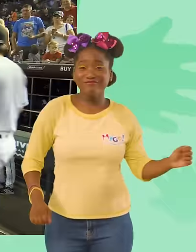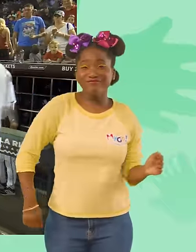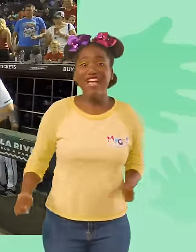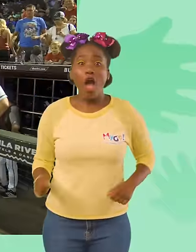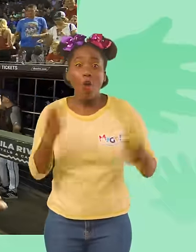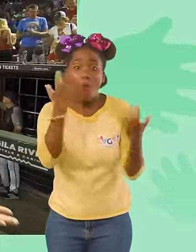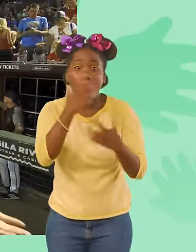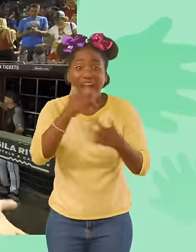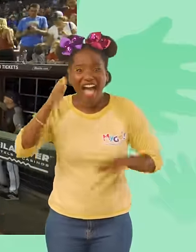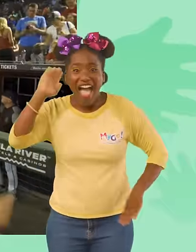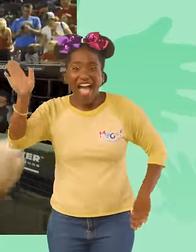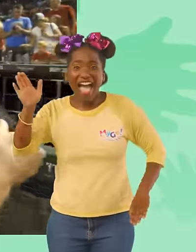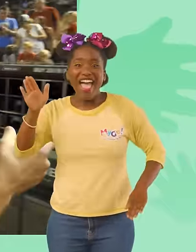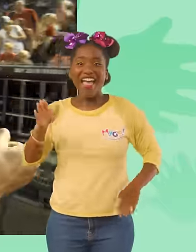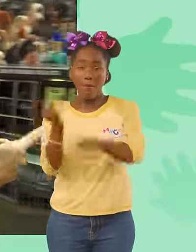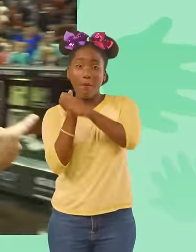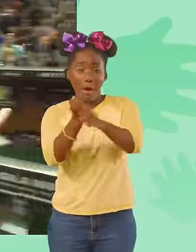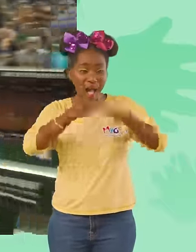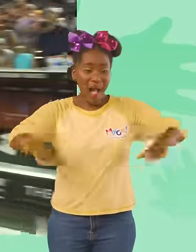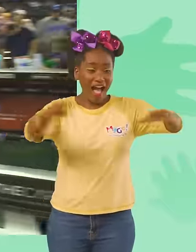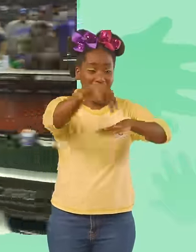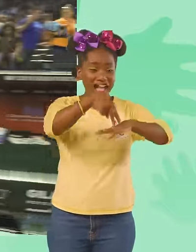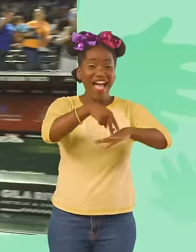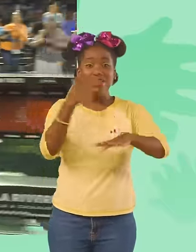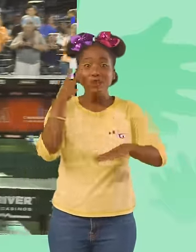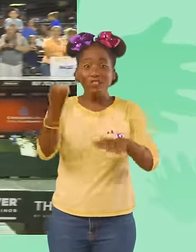Woo! Hey, I'm on the field, and look at who's here.